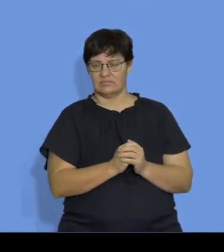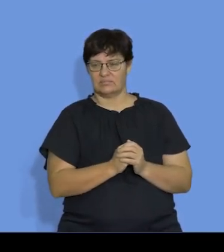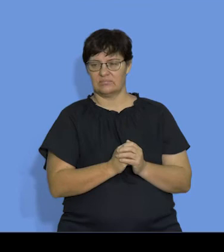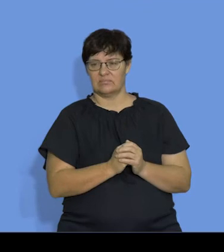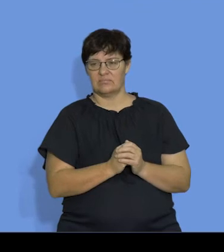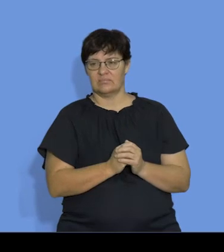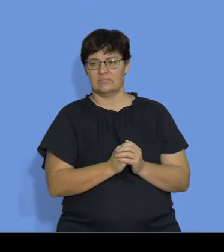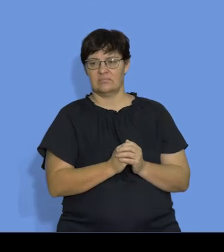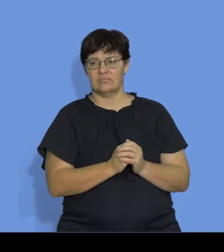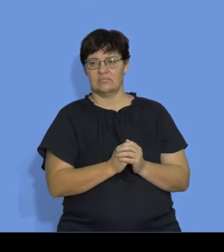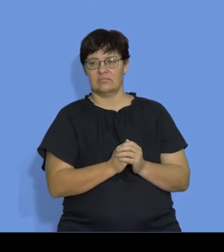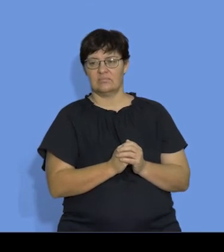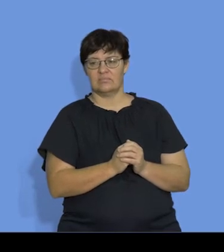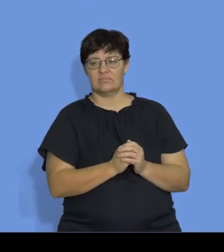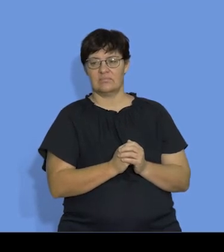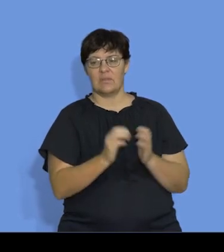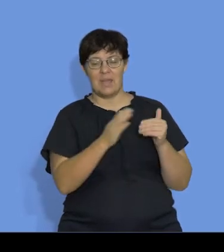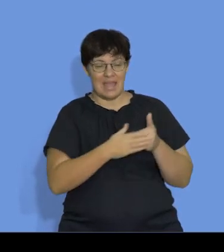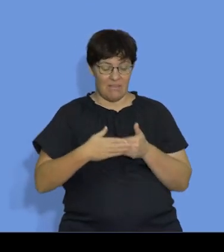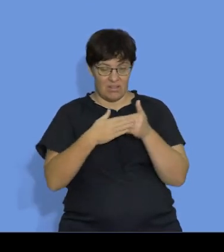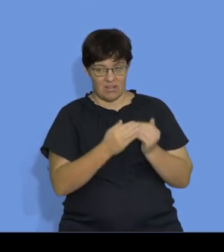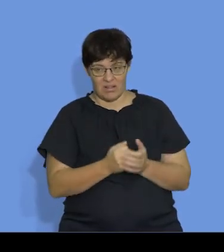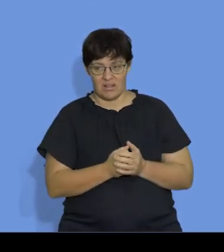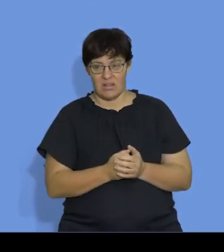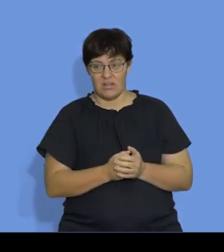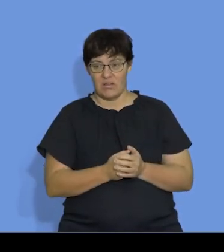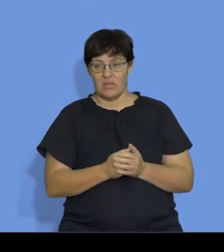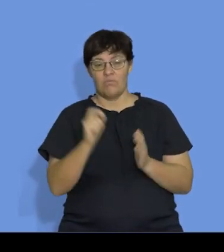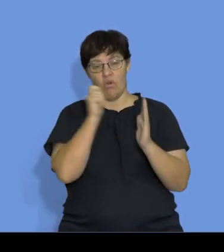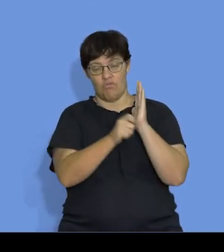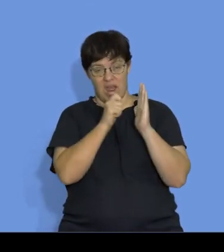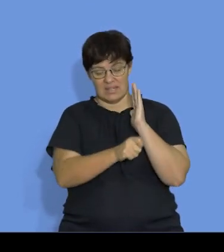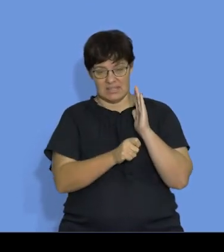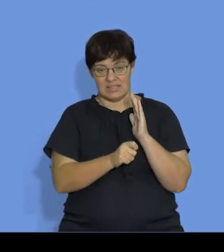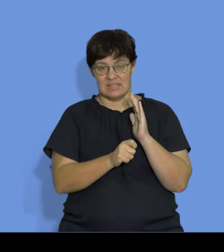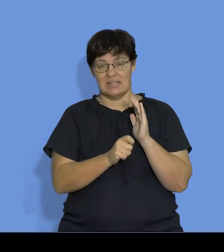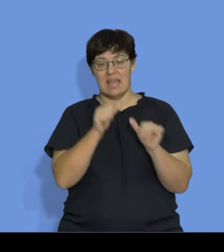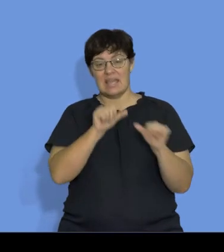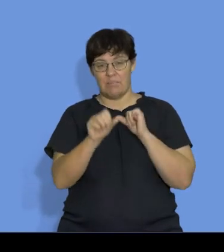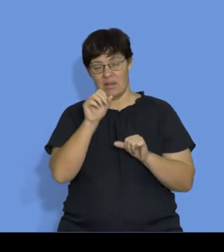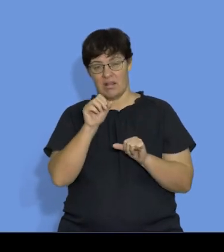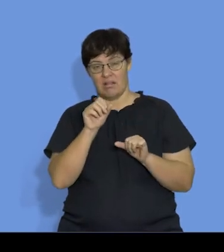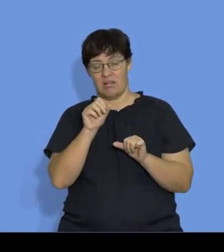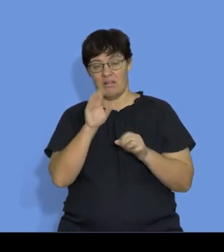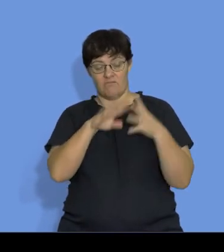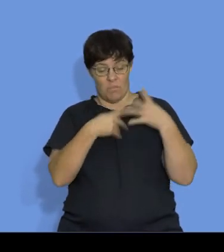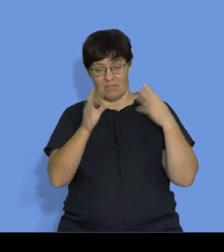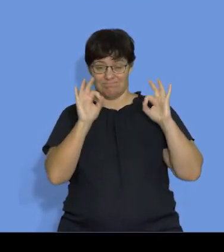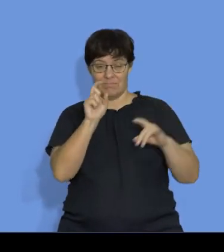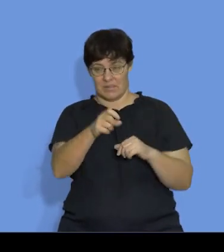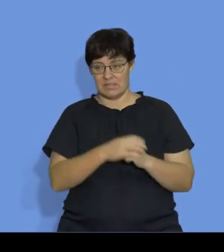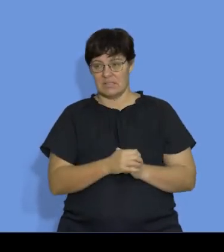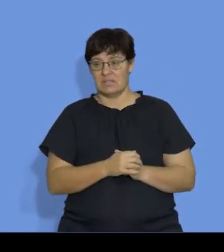Okay. So be careful when you write, the chemical formula must be correct as well. So this is